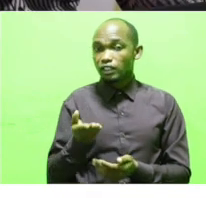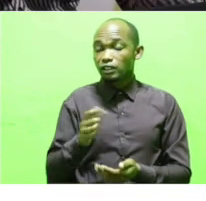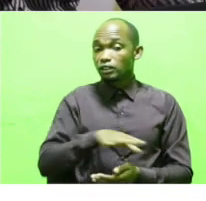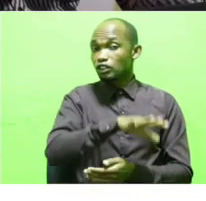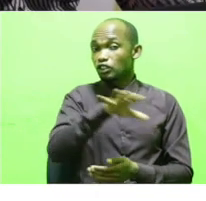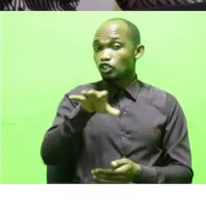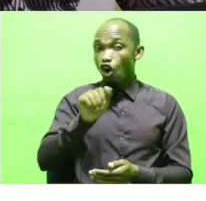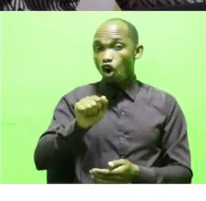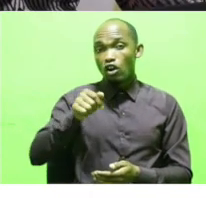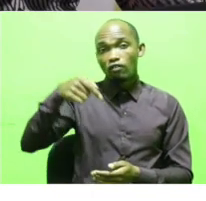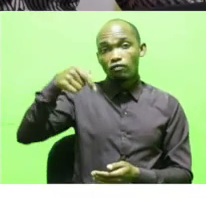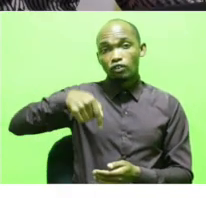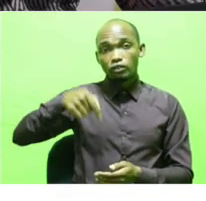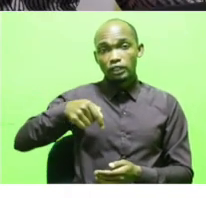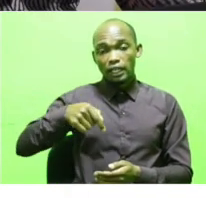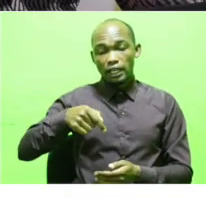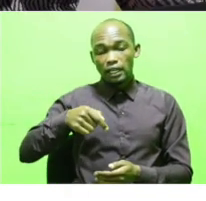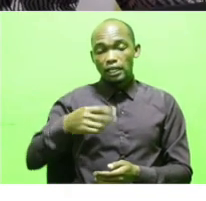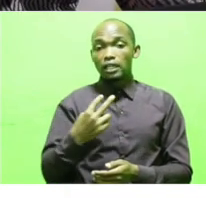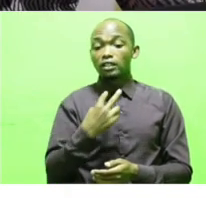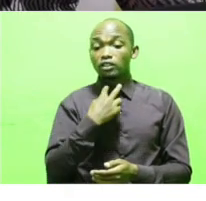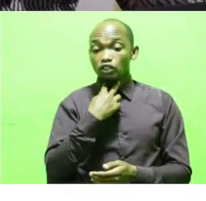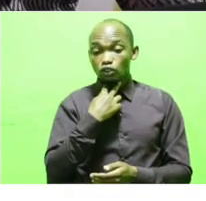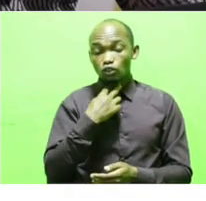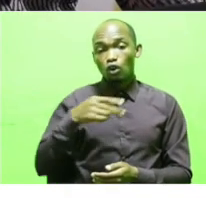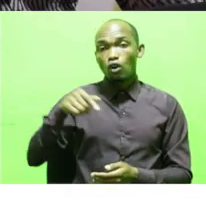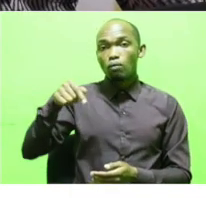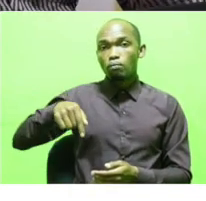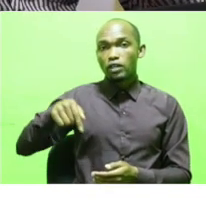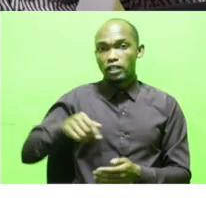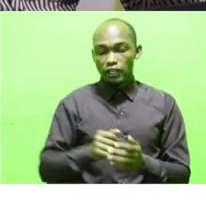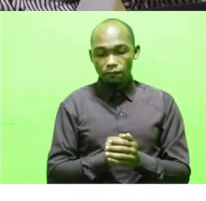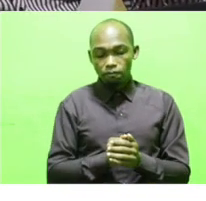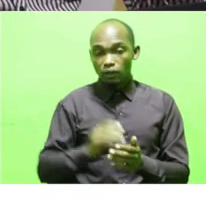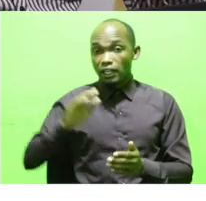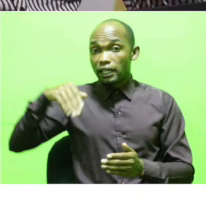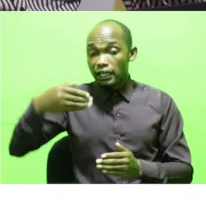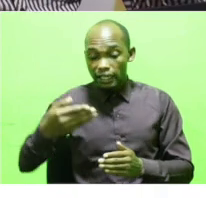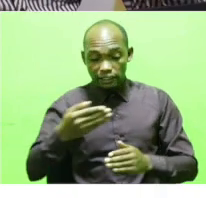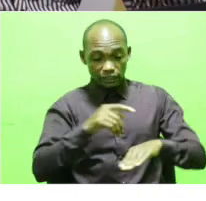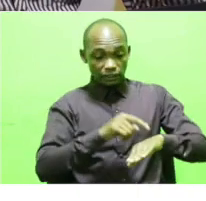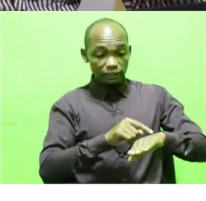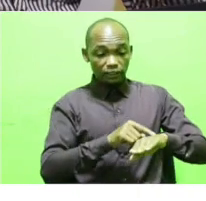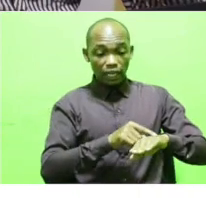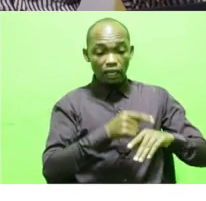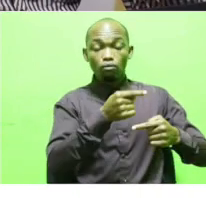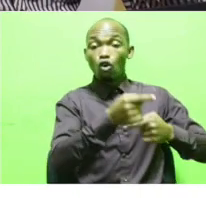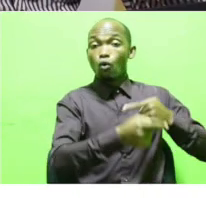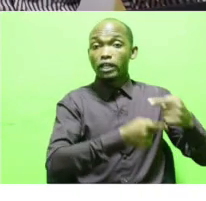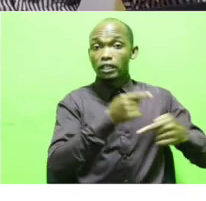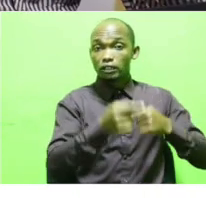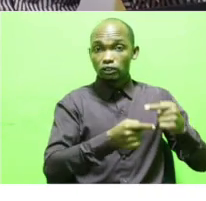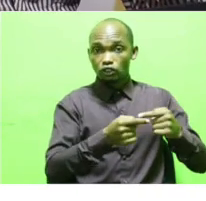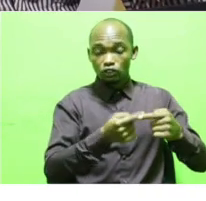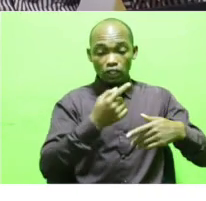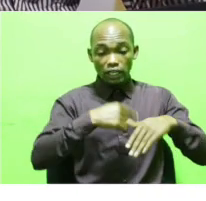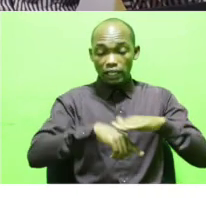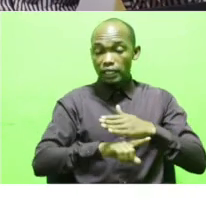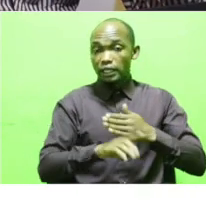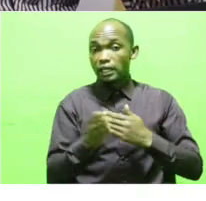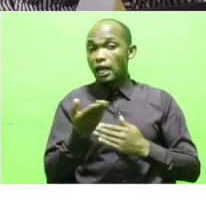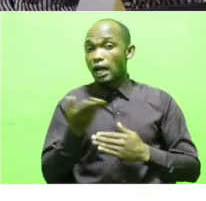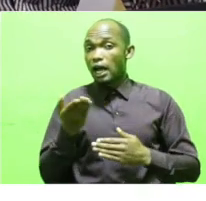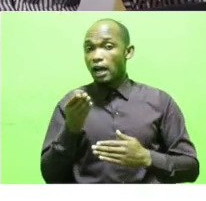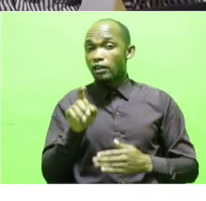That is all for today. Let us stop here, and next time we're going to continue into